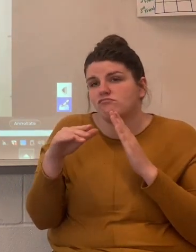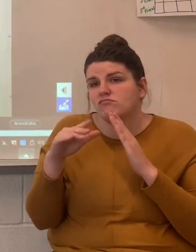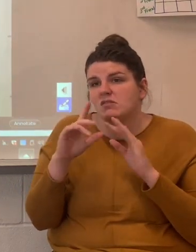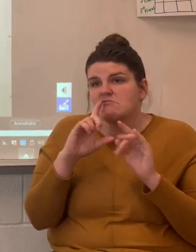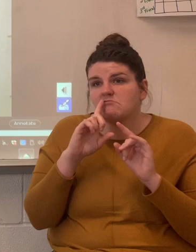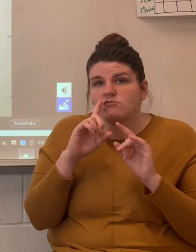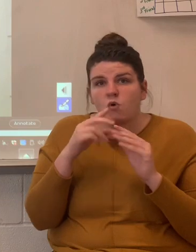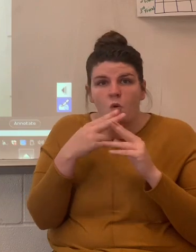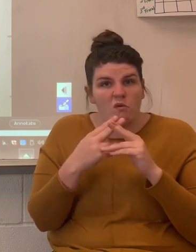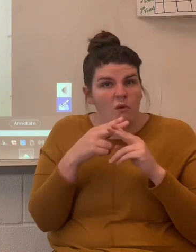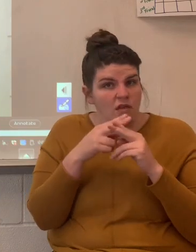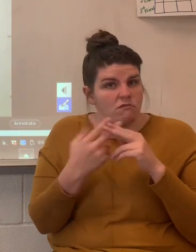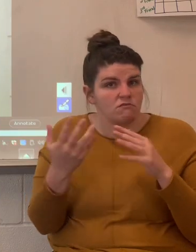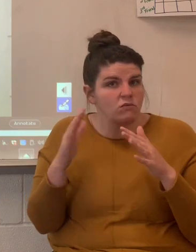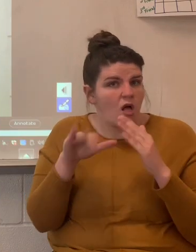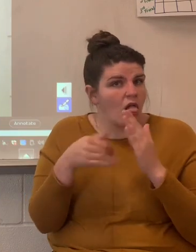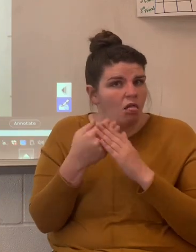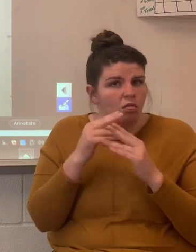this problem.